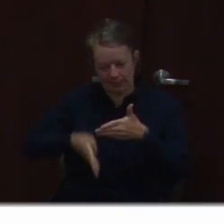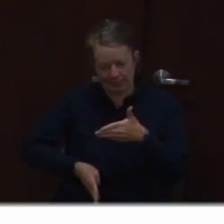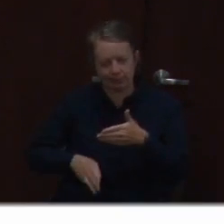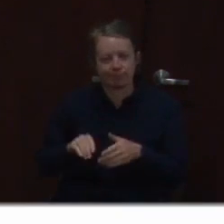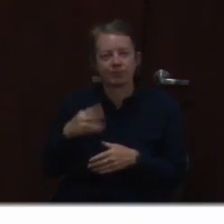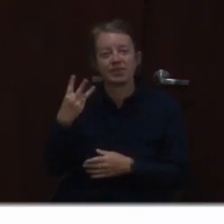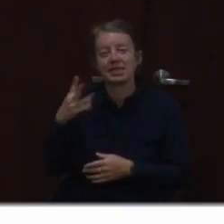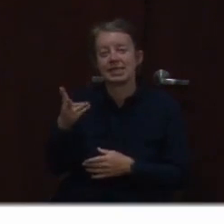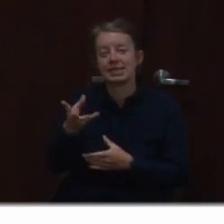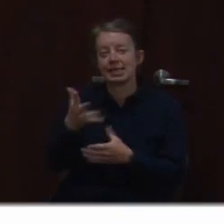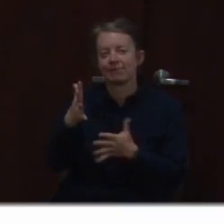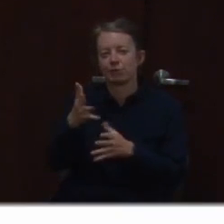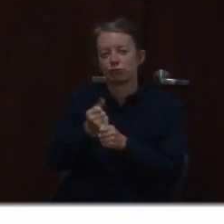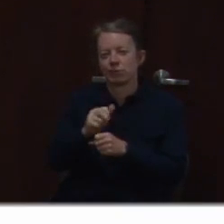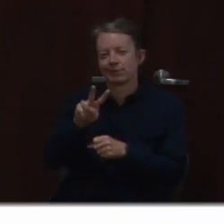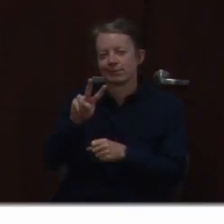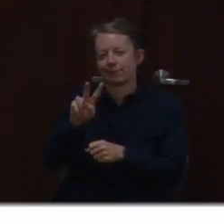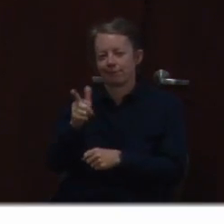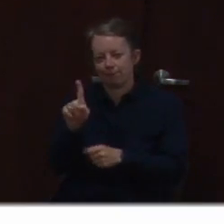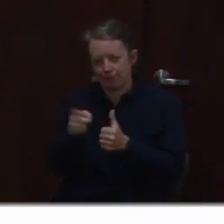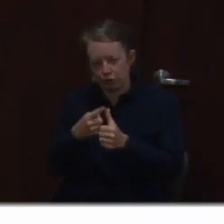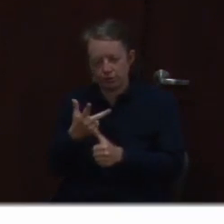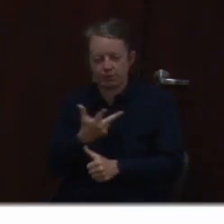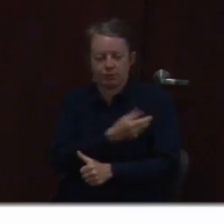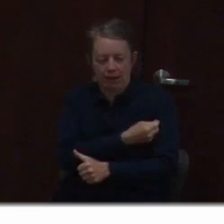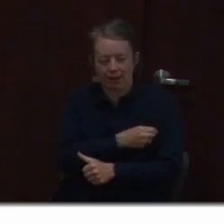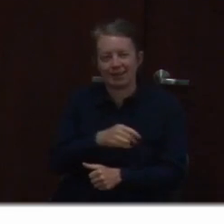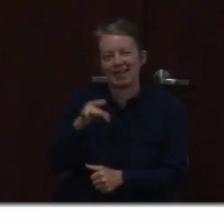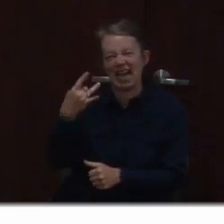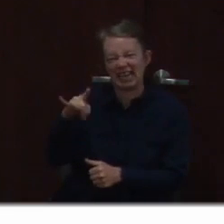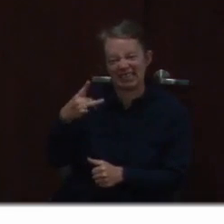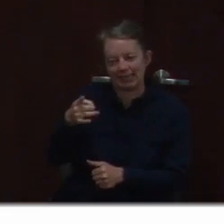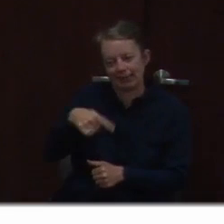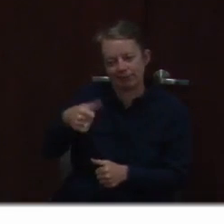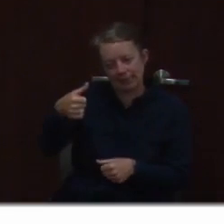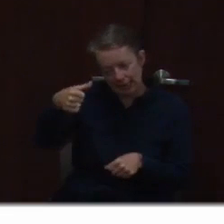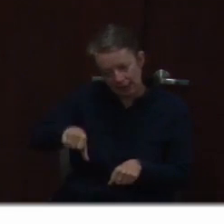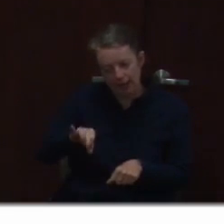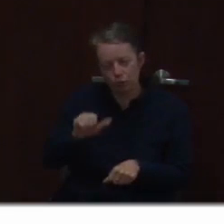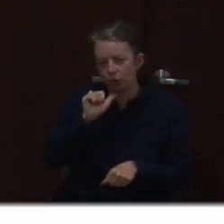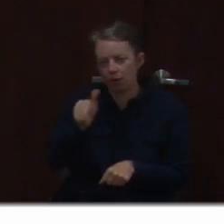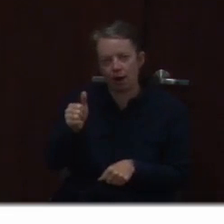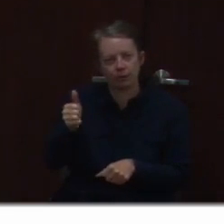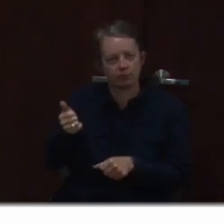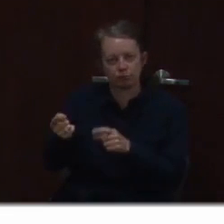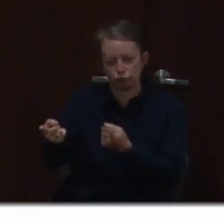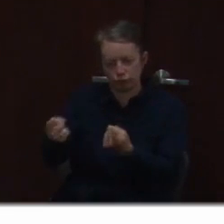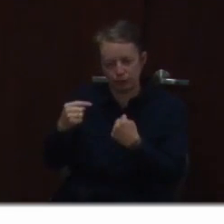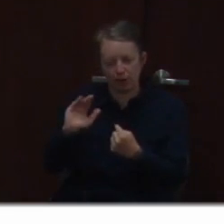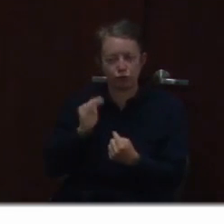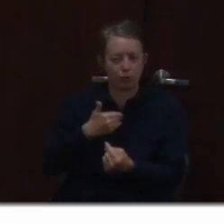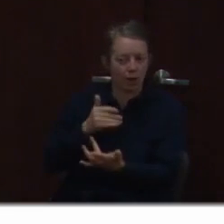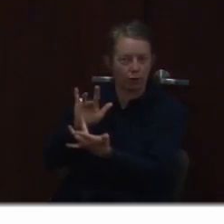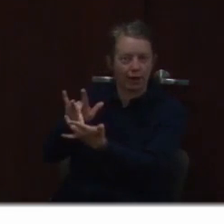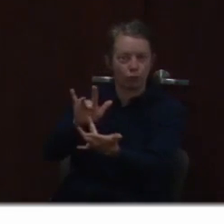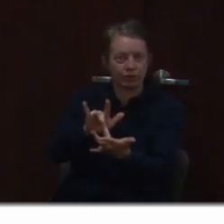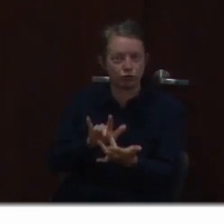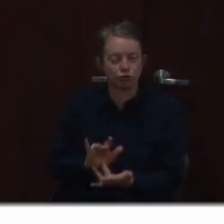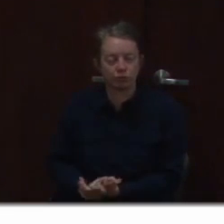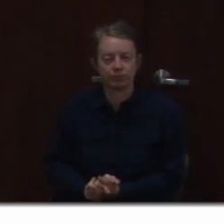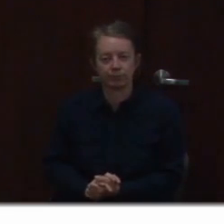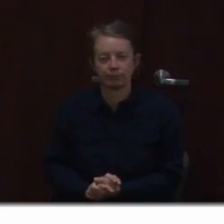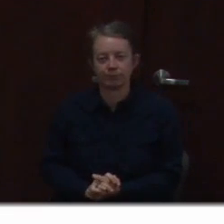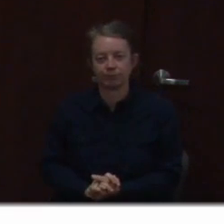have received their first doses. 18 declined or did not respond to Buncombe County HHS outreach.